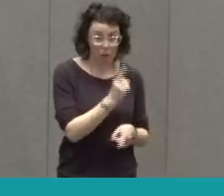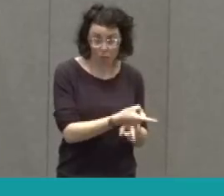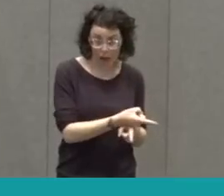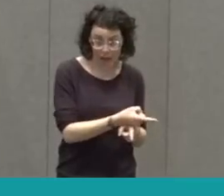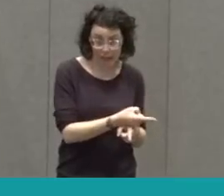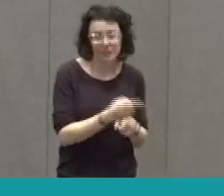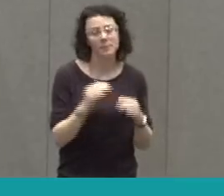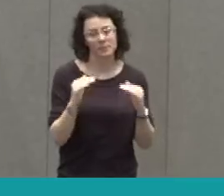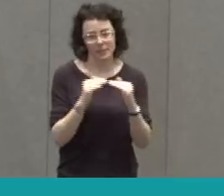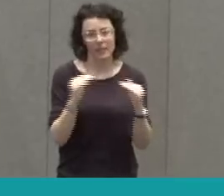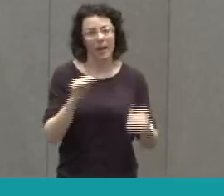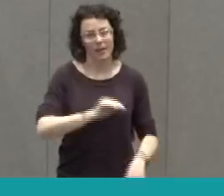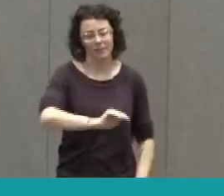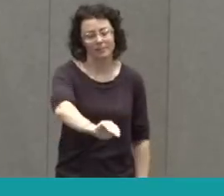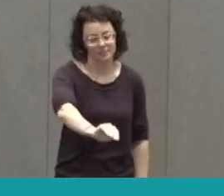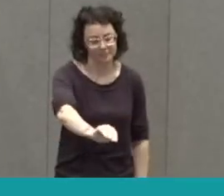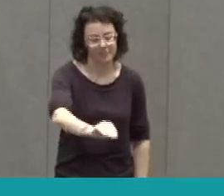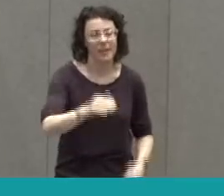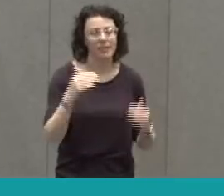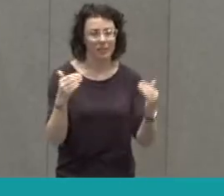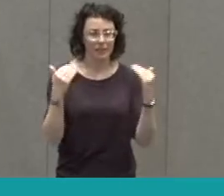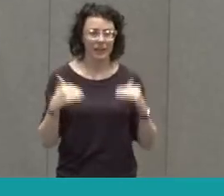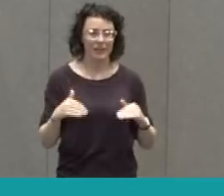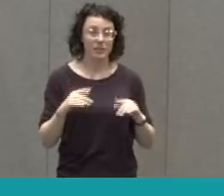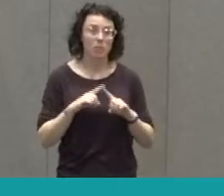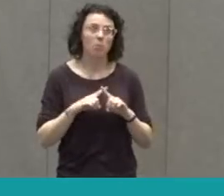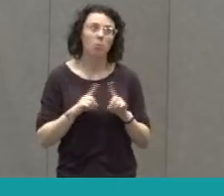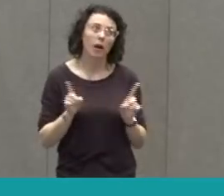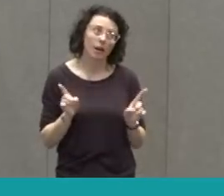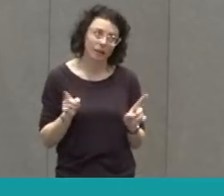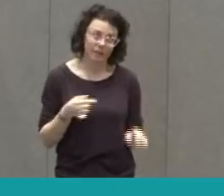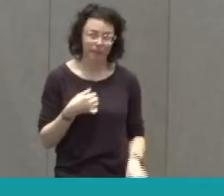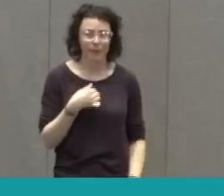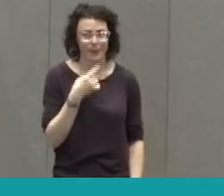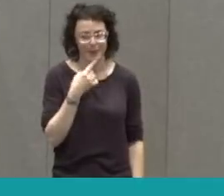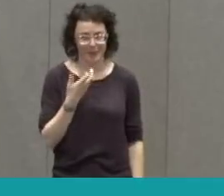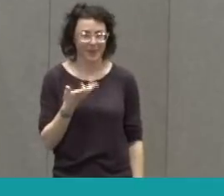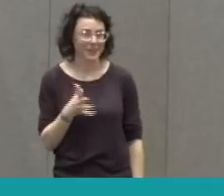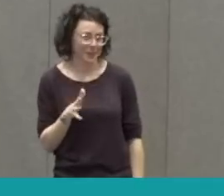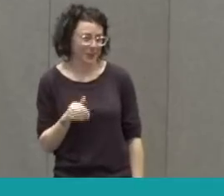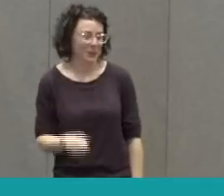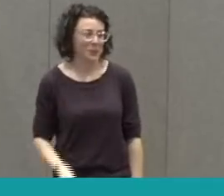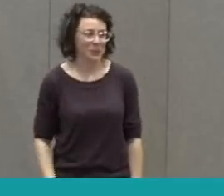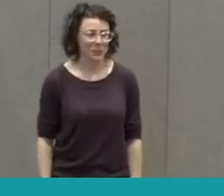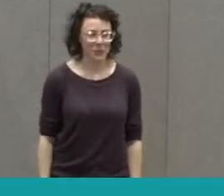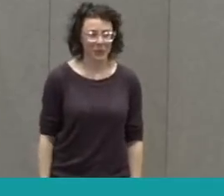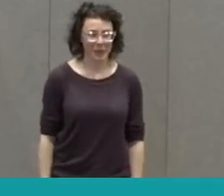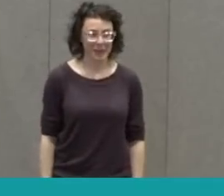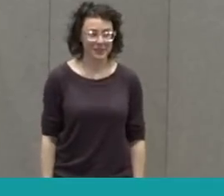and you have to move on. But because I said it. Go right ahead.